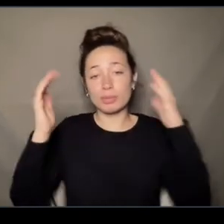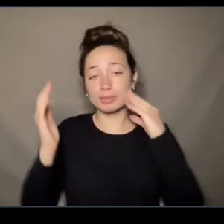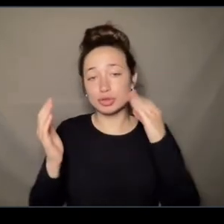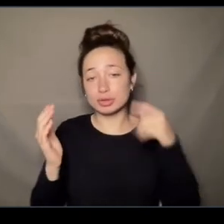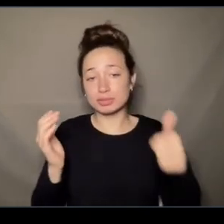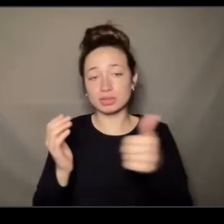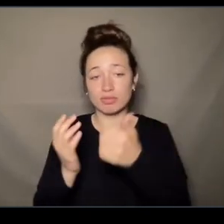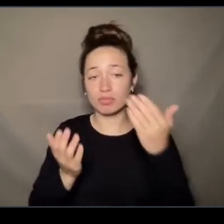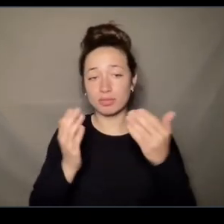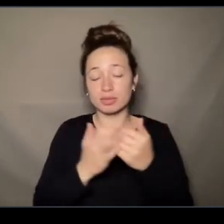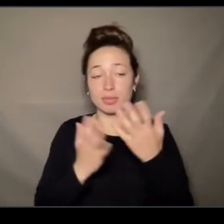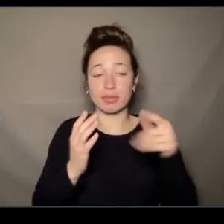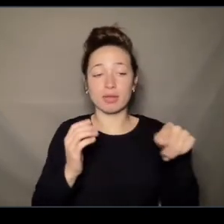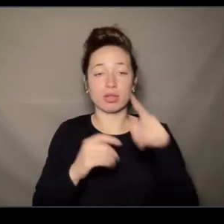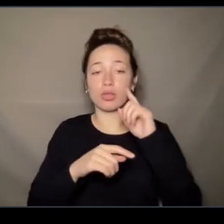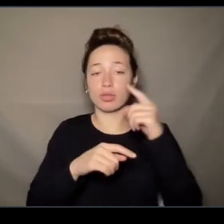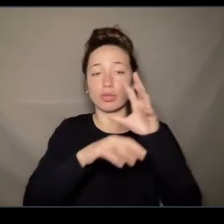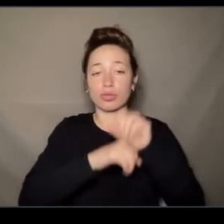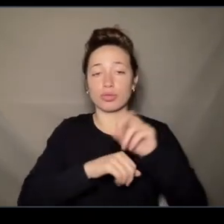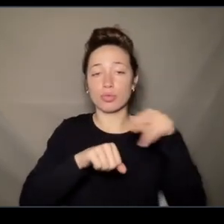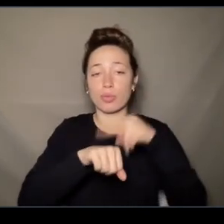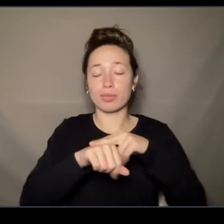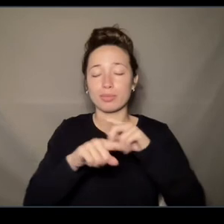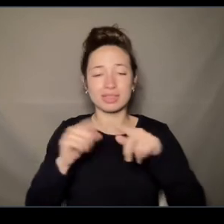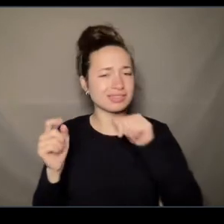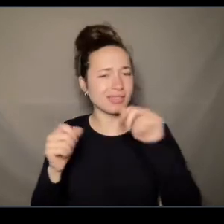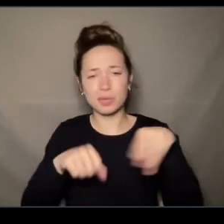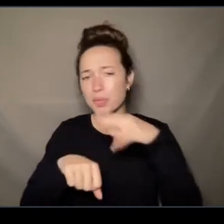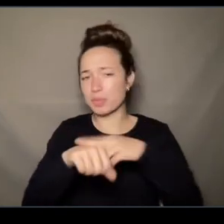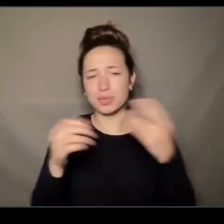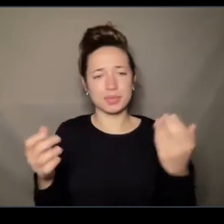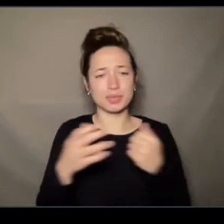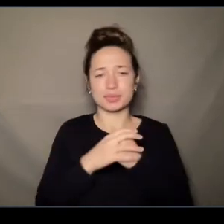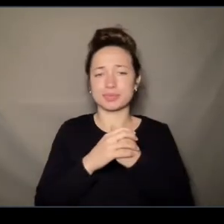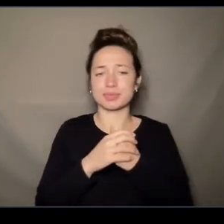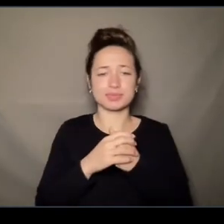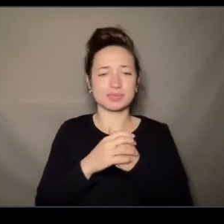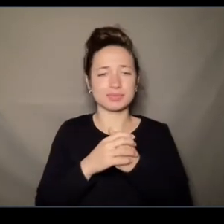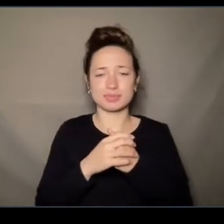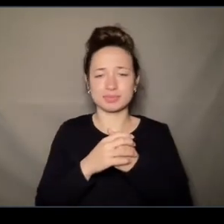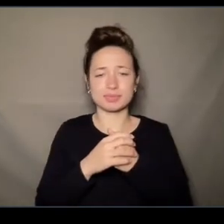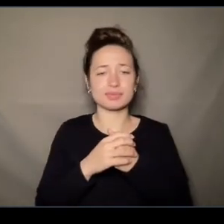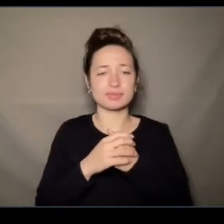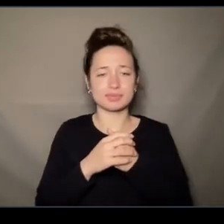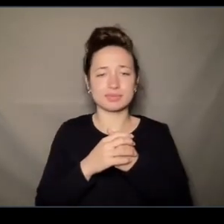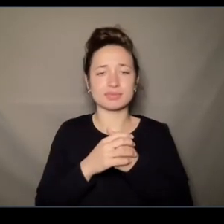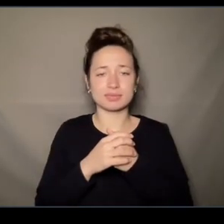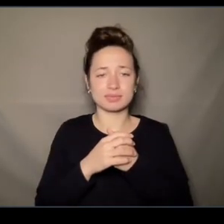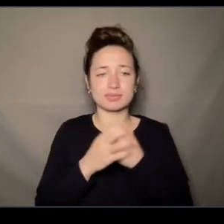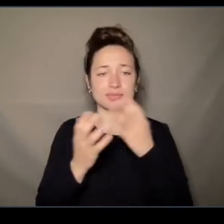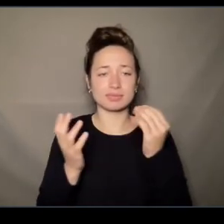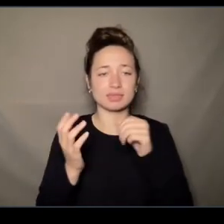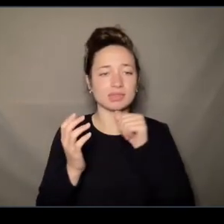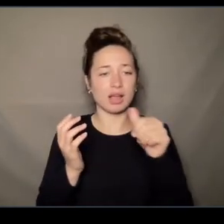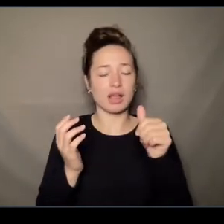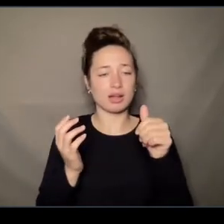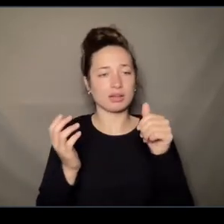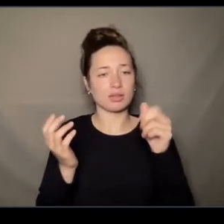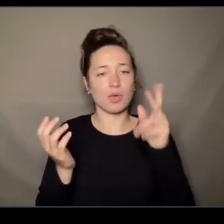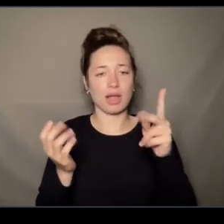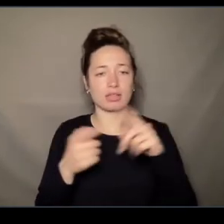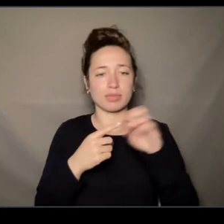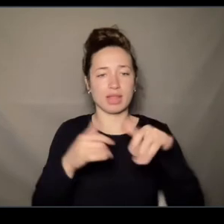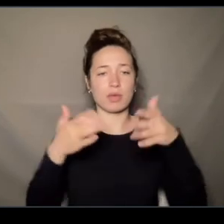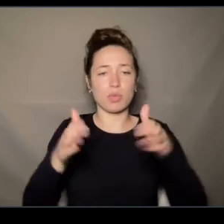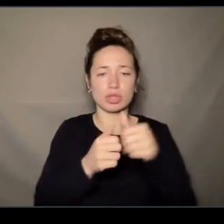up experiencing that themselves. So to them, it's normal, but it's not normal. And it's not the way to be with